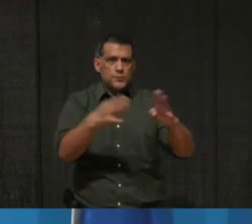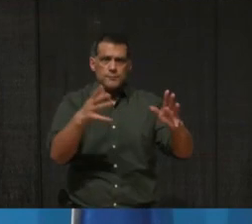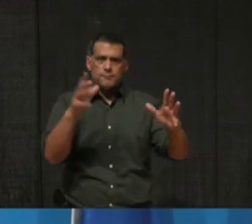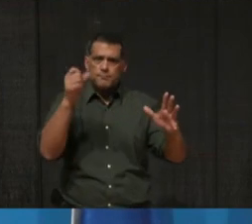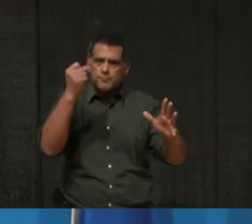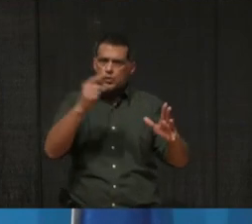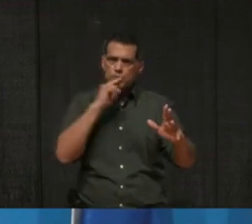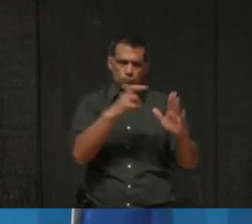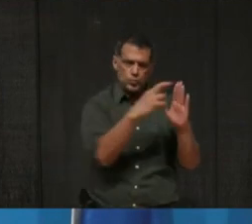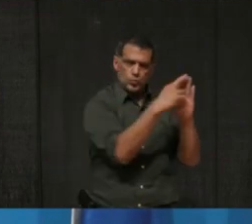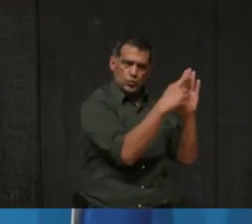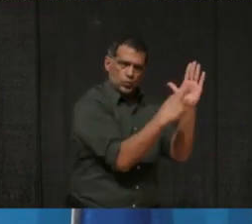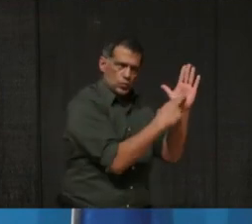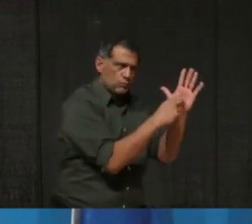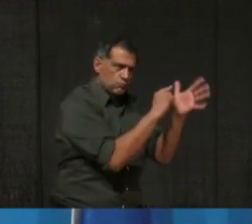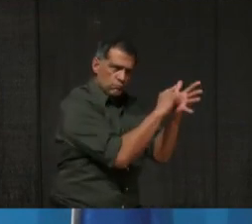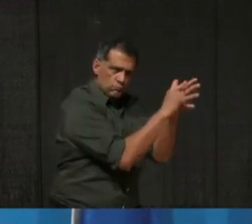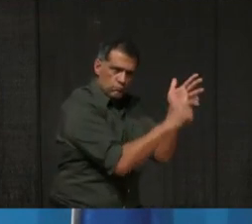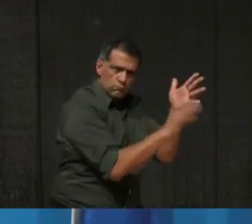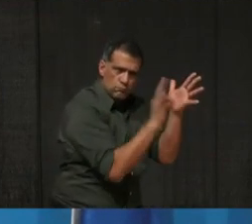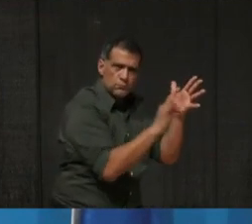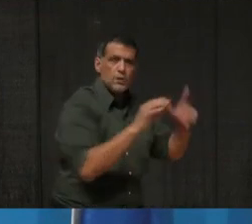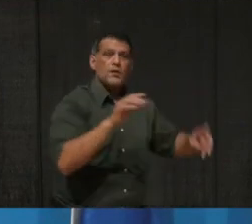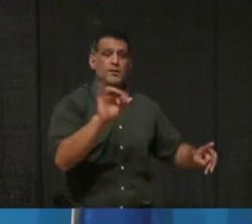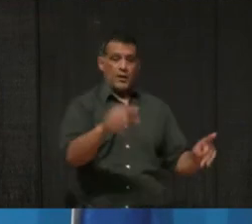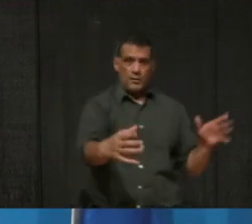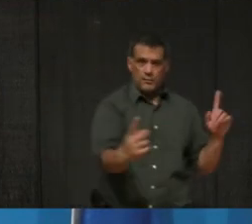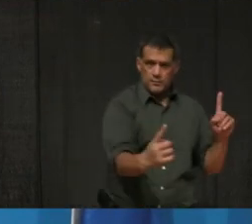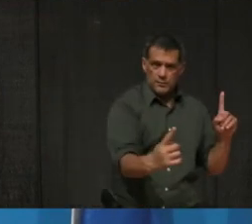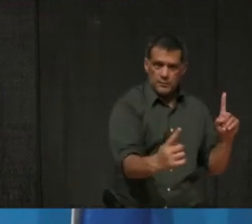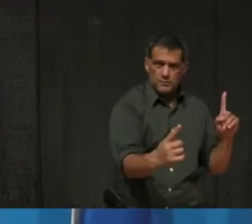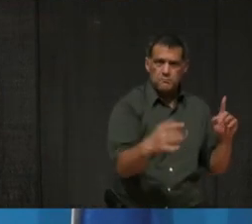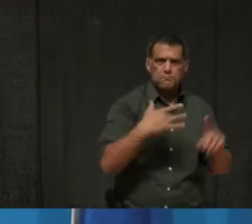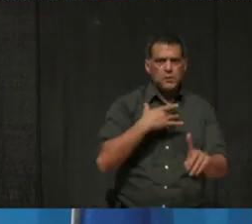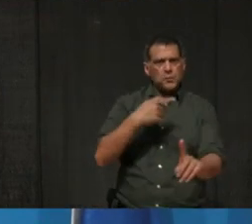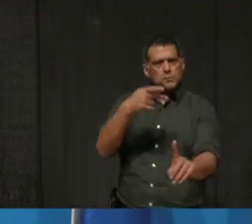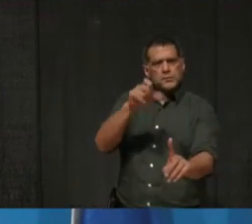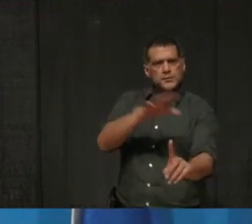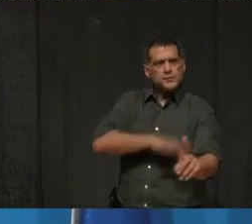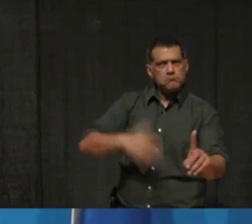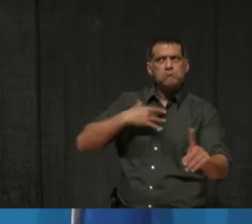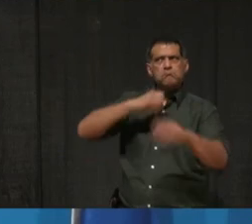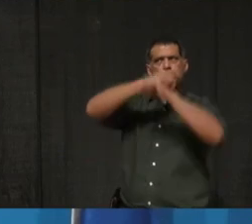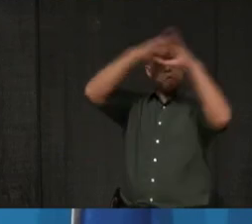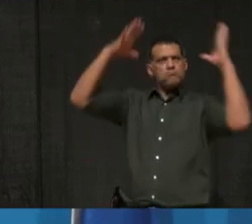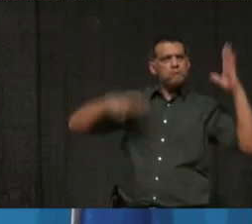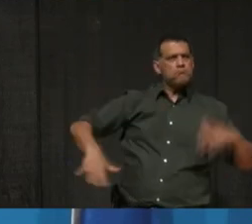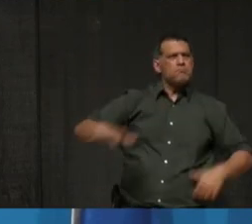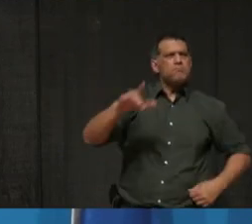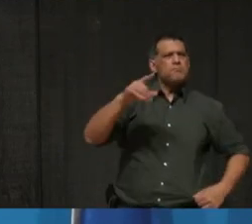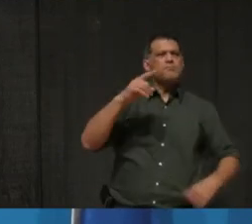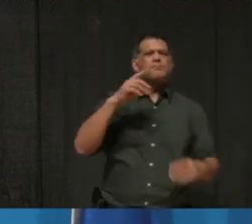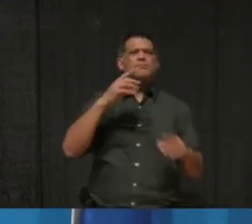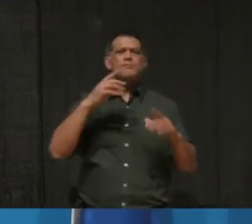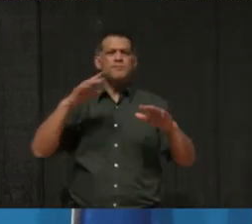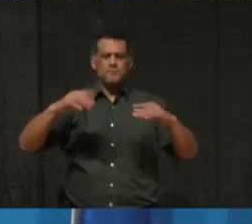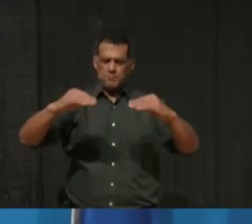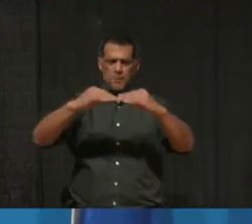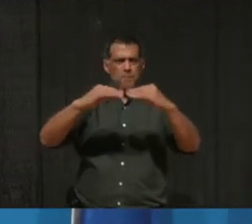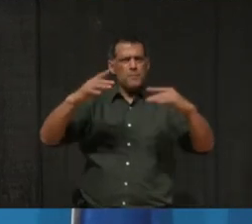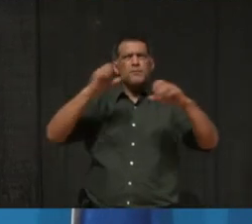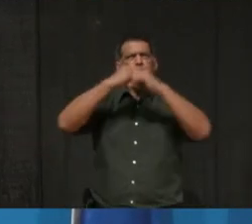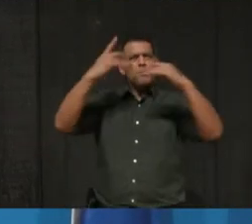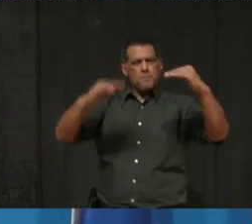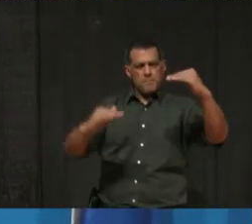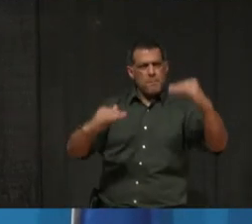in school in Peel. Can you kind of tell us about what a balance might be to limit exposures, if that is what the